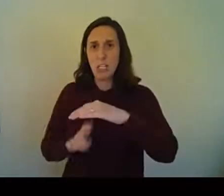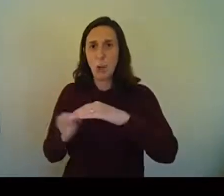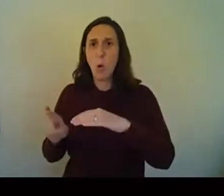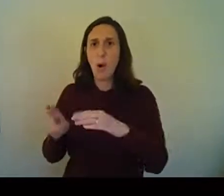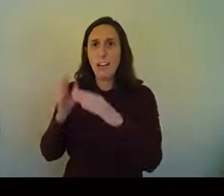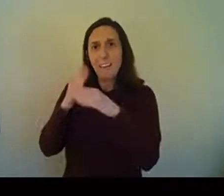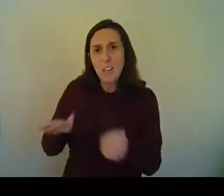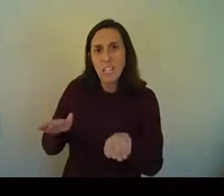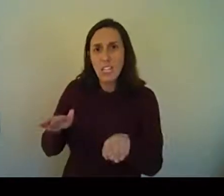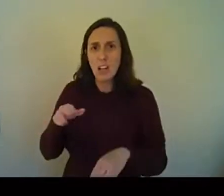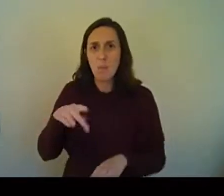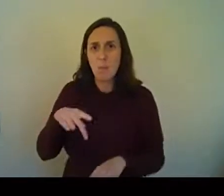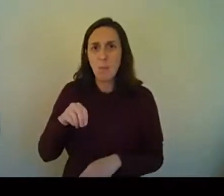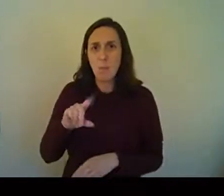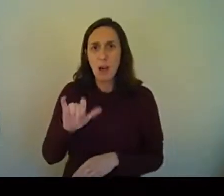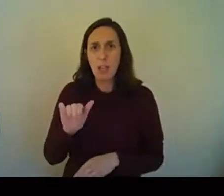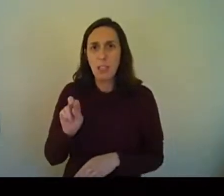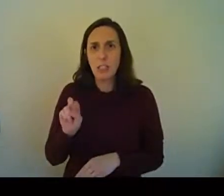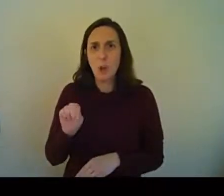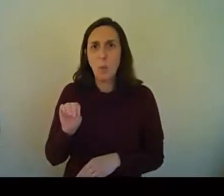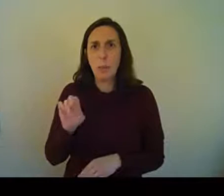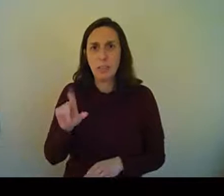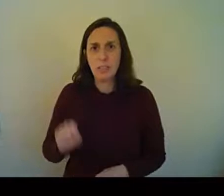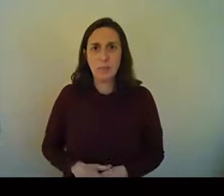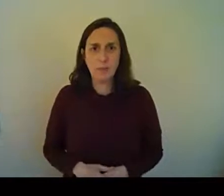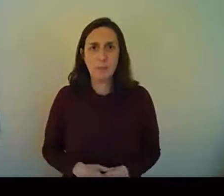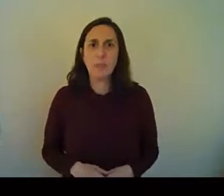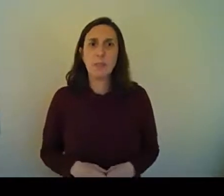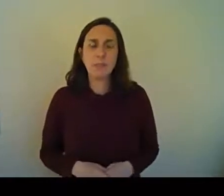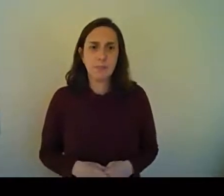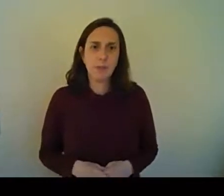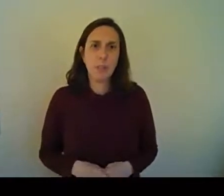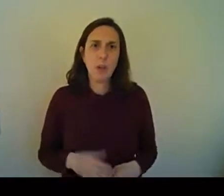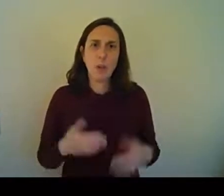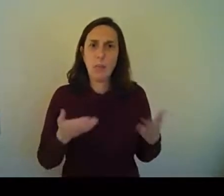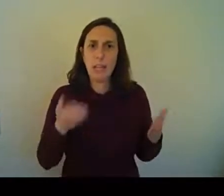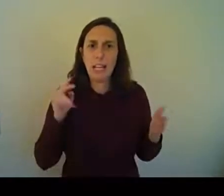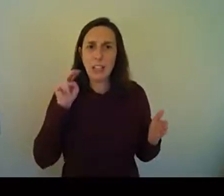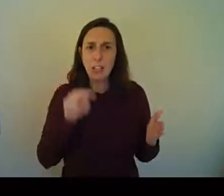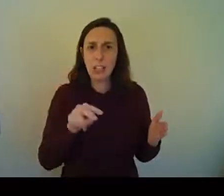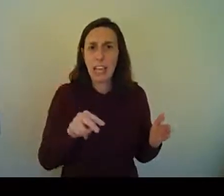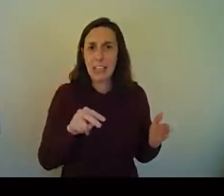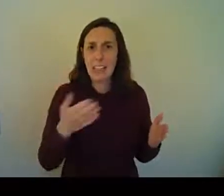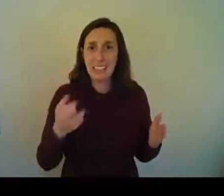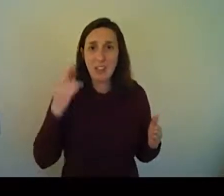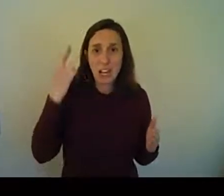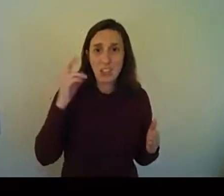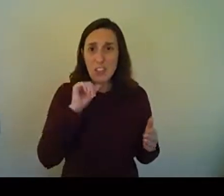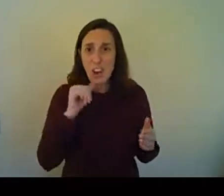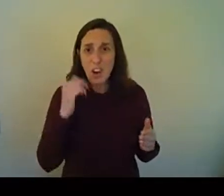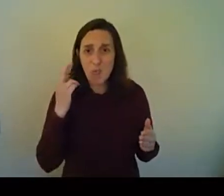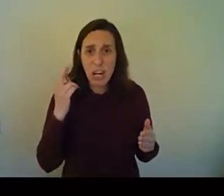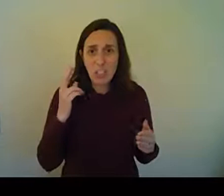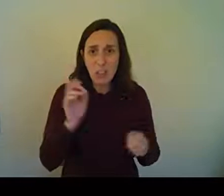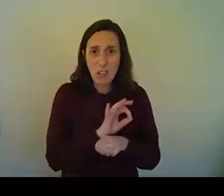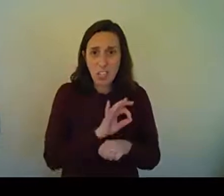So we can look at things that are or are not rational functions, and we can look at the domain restrictions. So this definition kind of